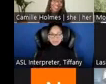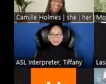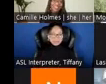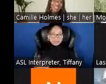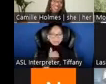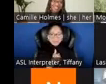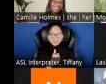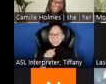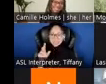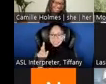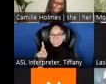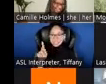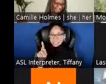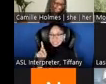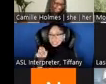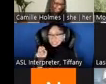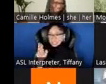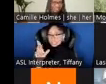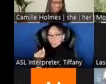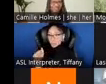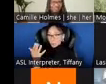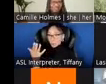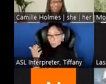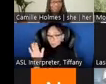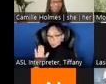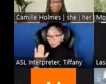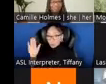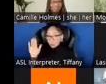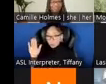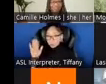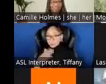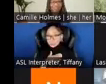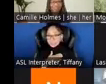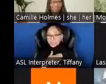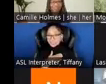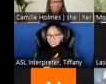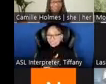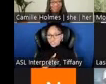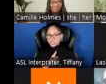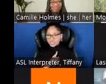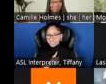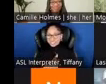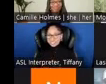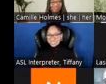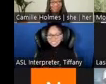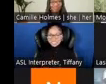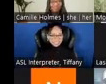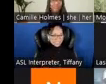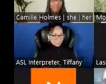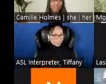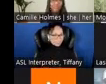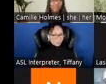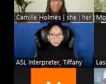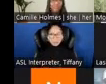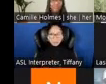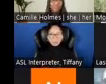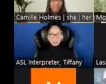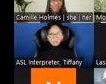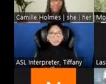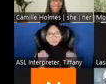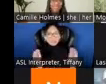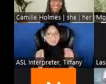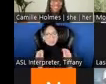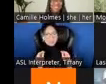Deborah. Were you wanting to share? Oh, I apologize. Okay. No, I'm